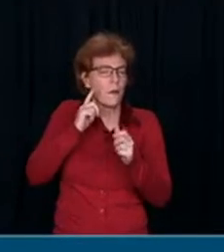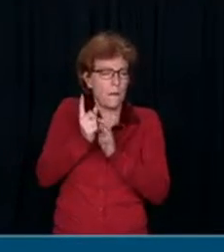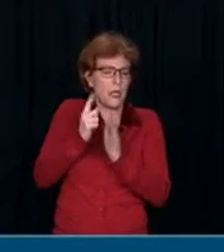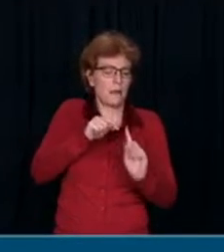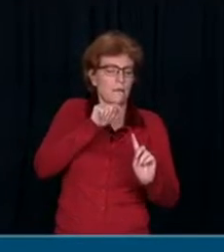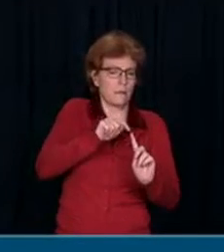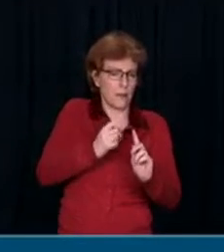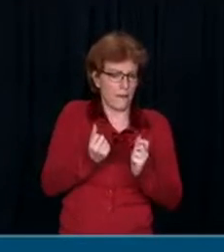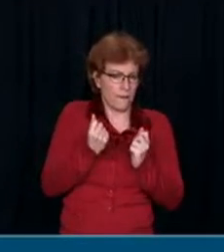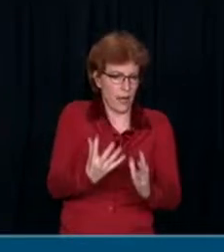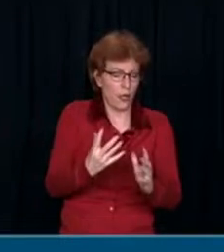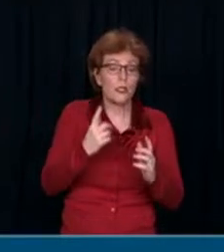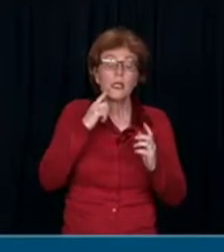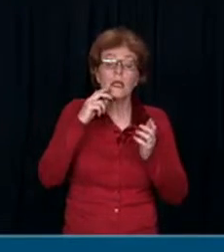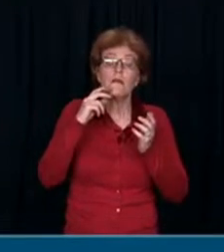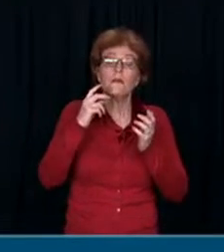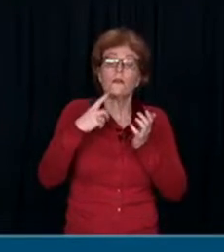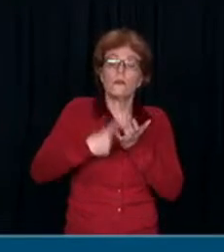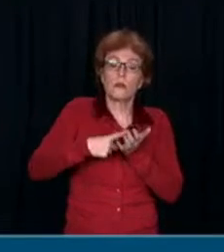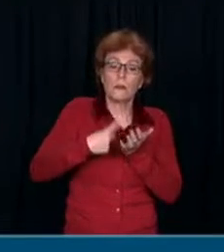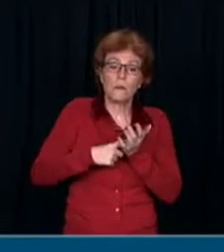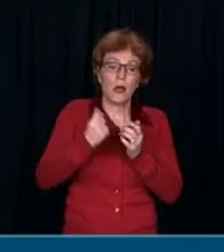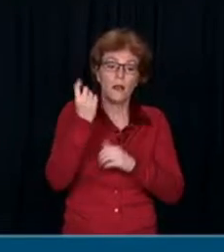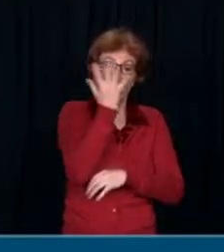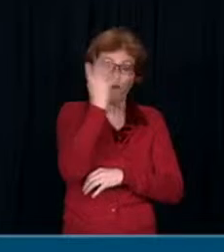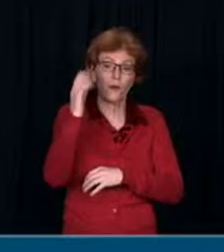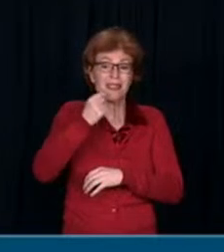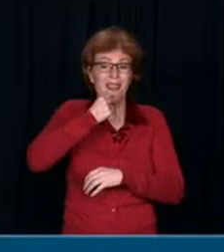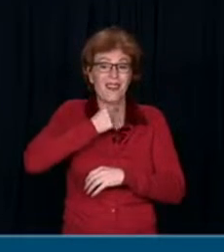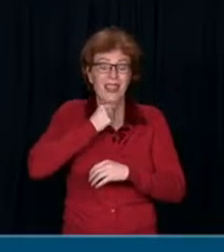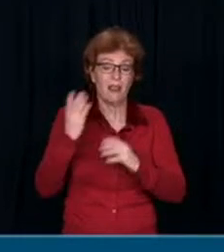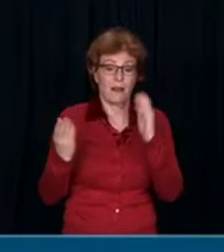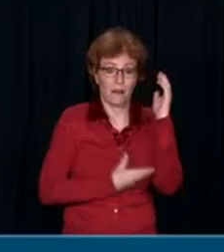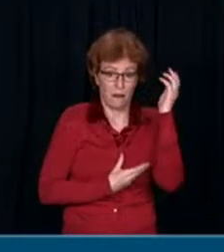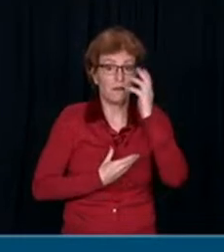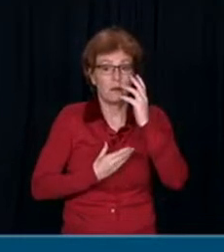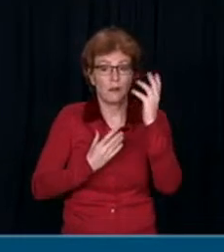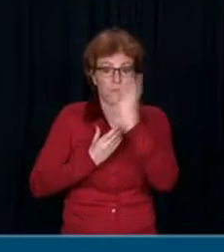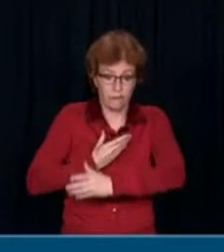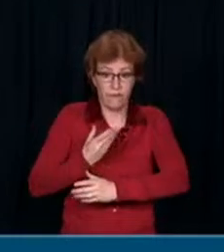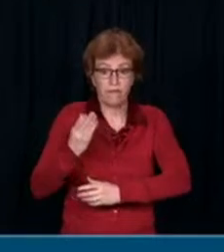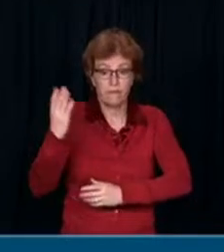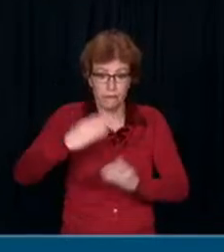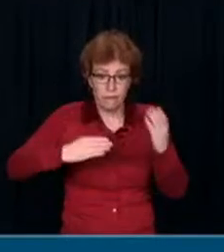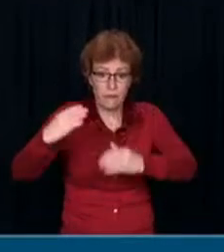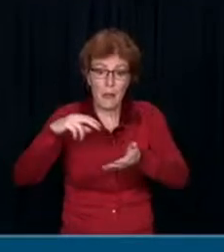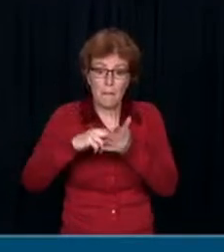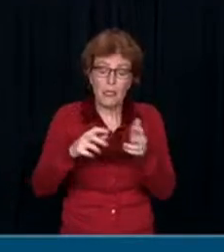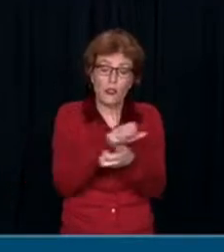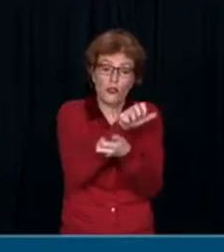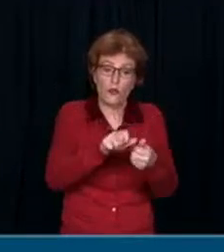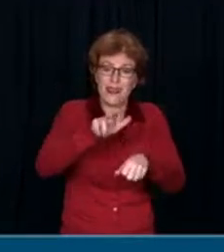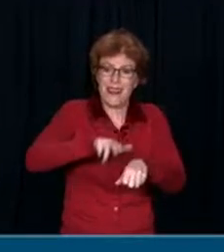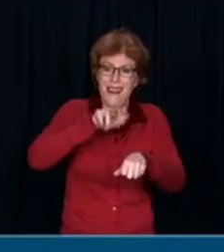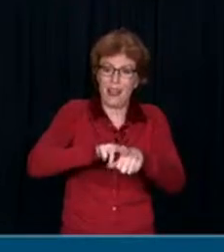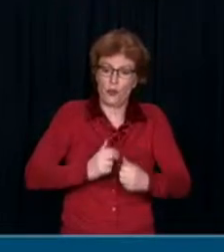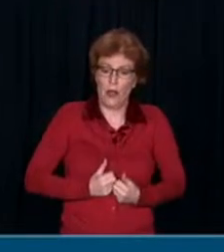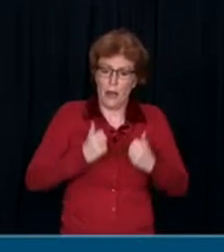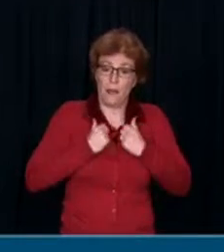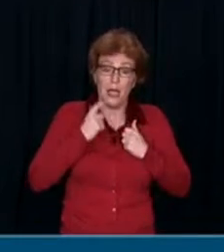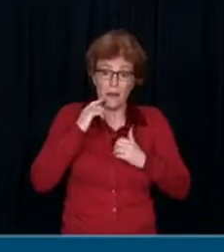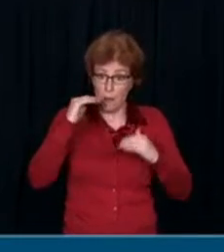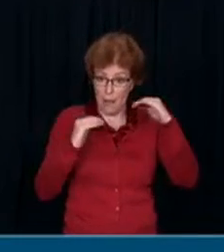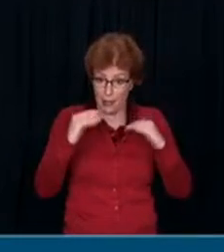moment, if you are talking about forest thinning, the argument, of course, against it is that you destroy natural habitats. Is there a